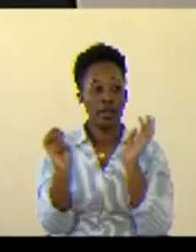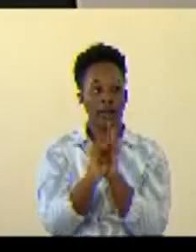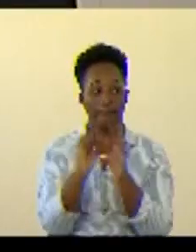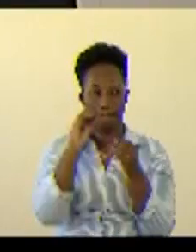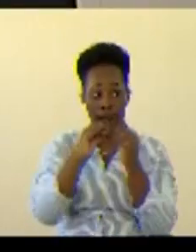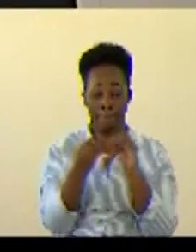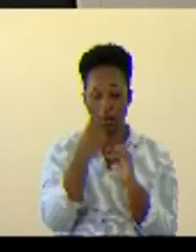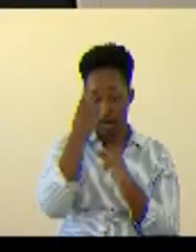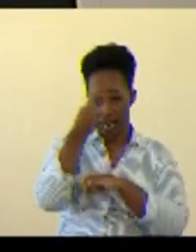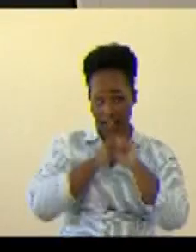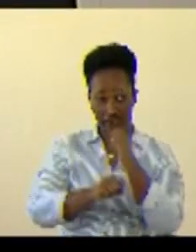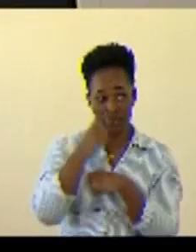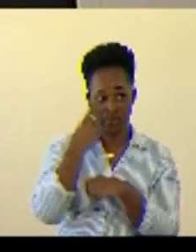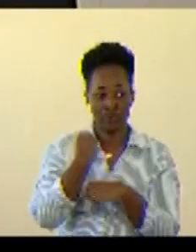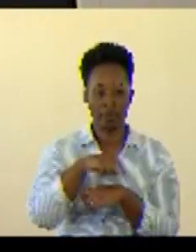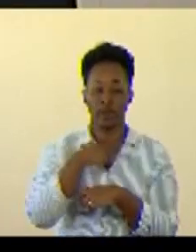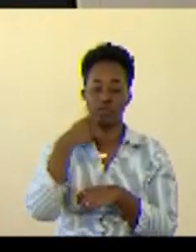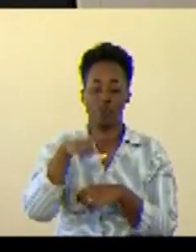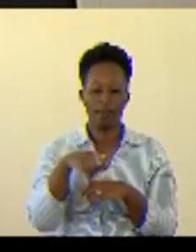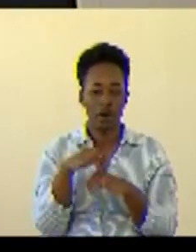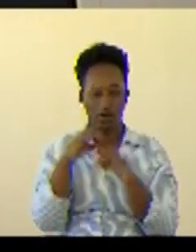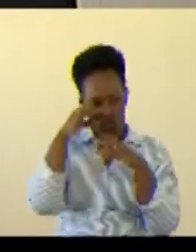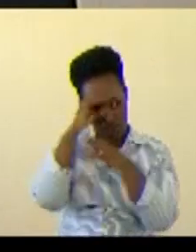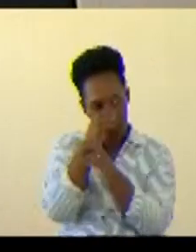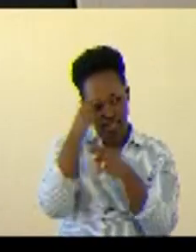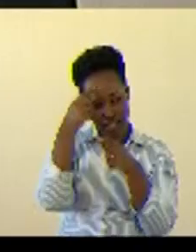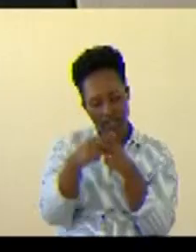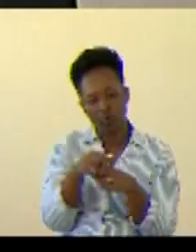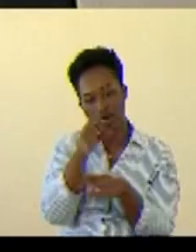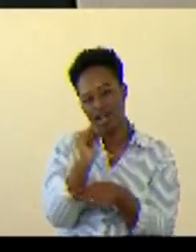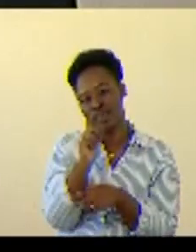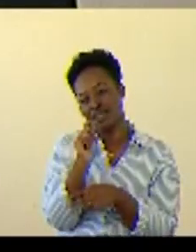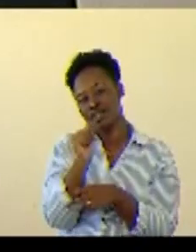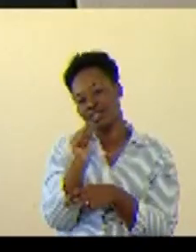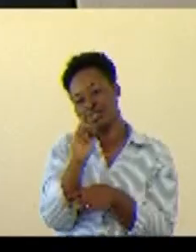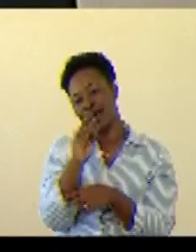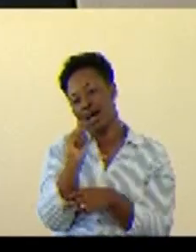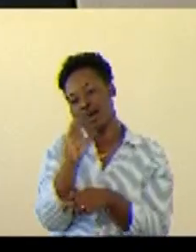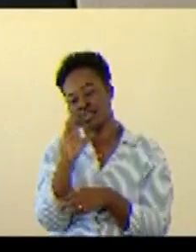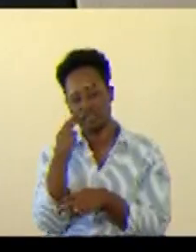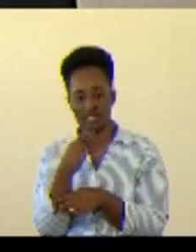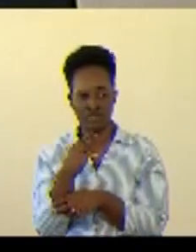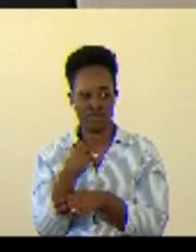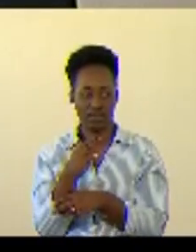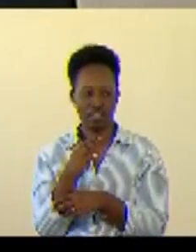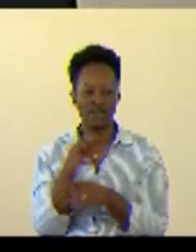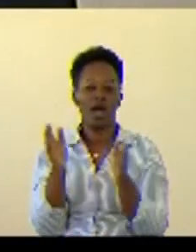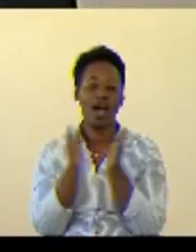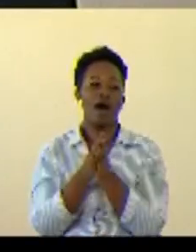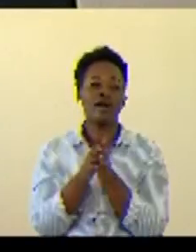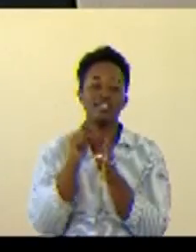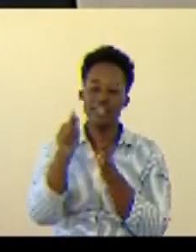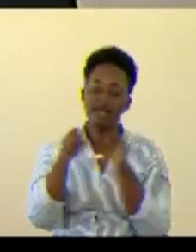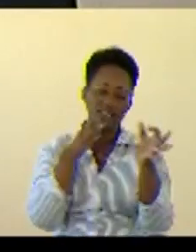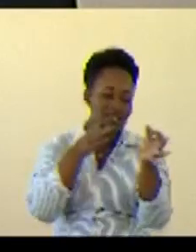testing activity one. We have to test what you call starch. I said we're going to test starch. And what indicates that